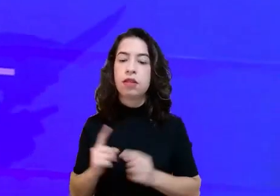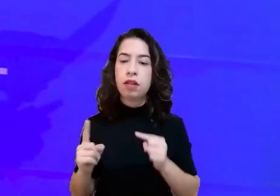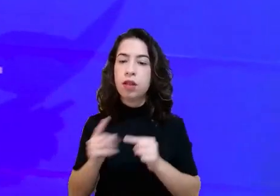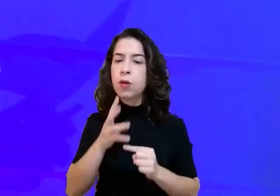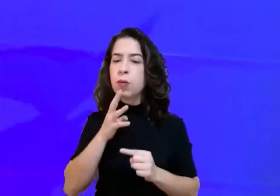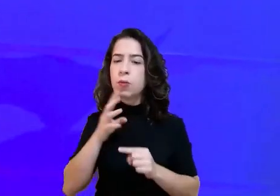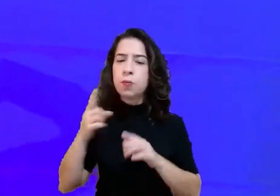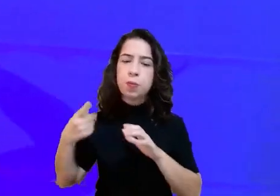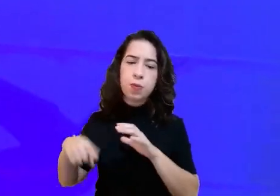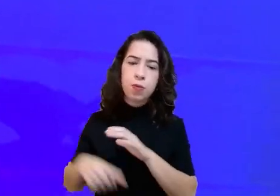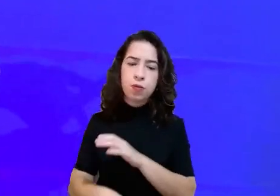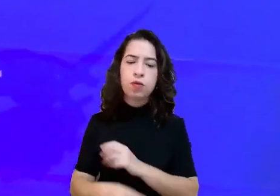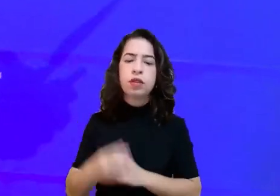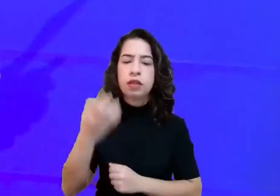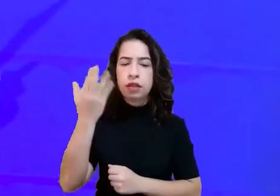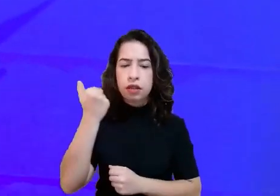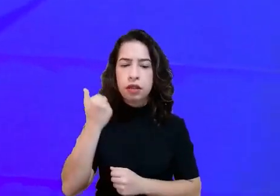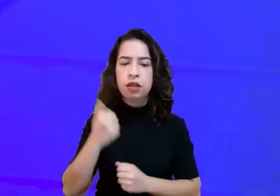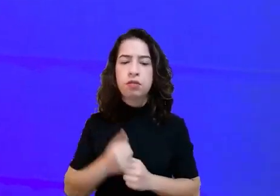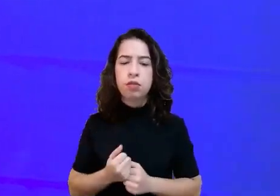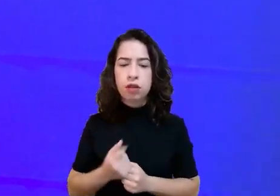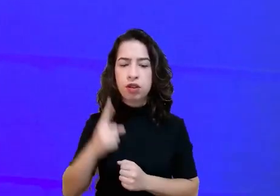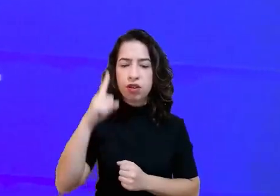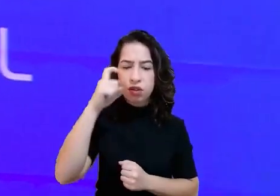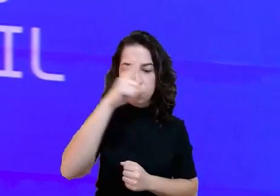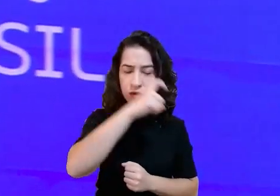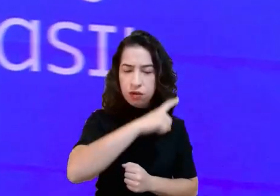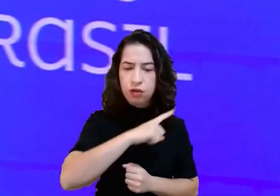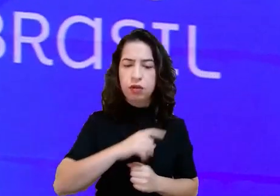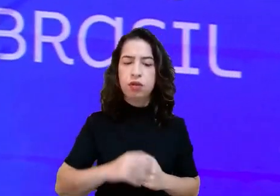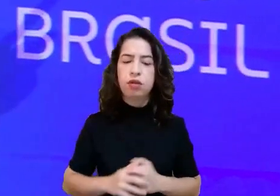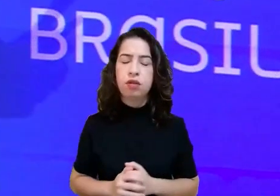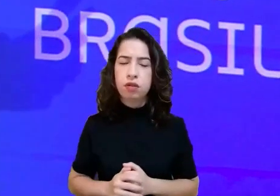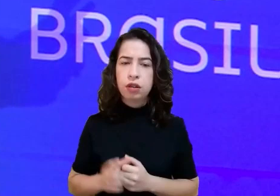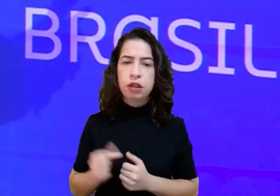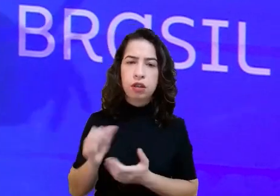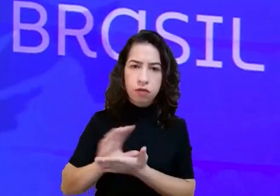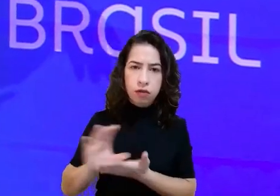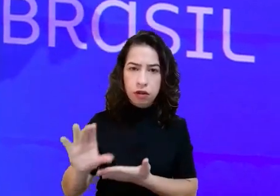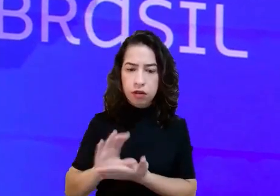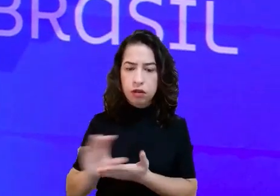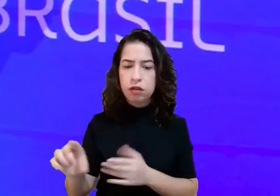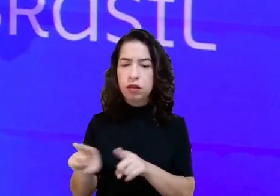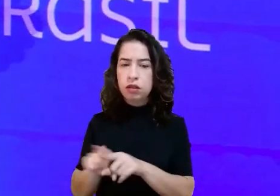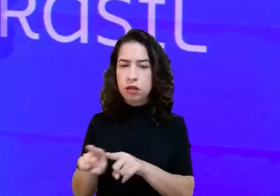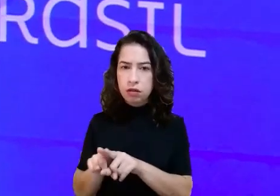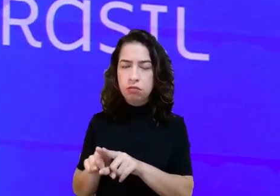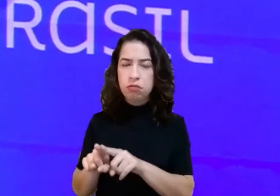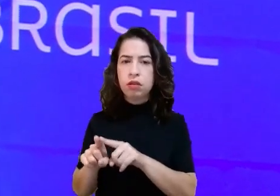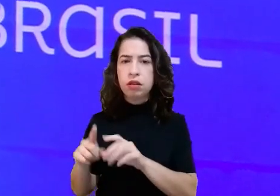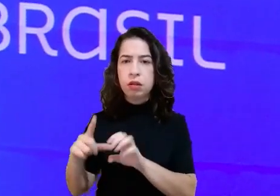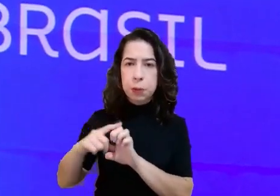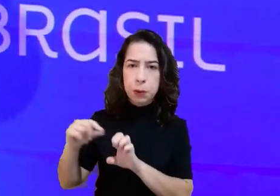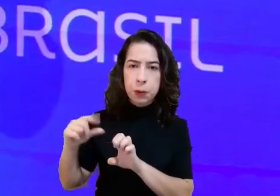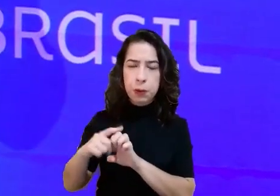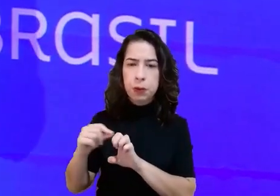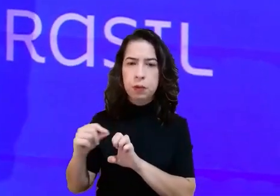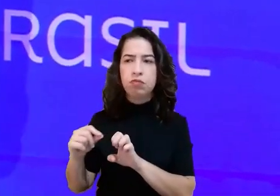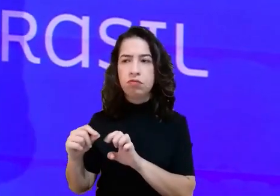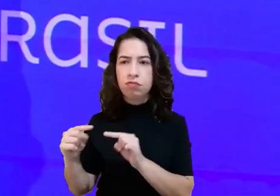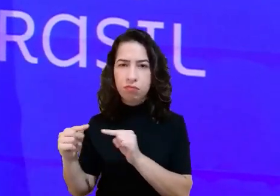he knows a lot about the challenges of investing in scaling solutions with scientific